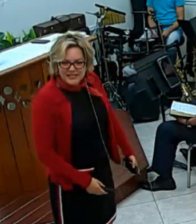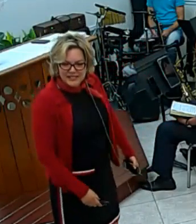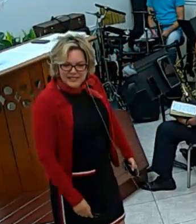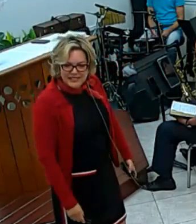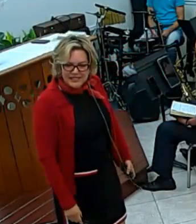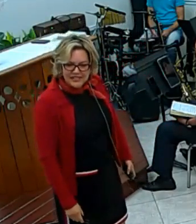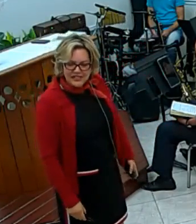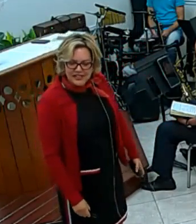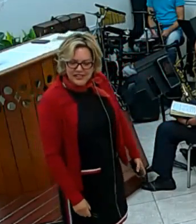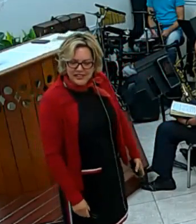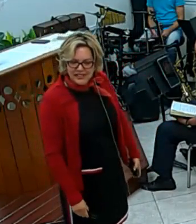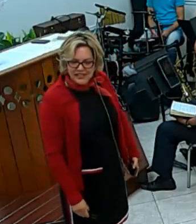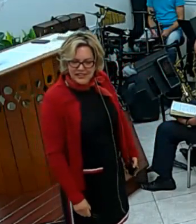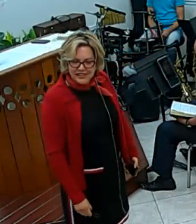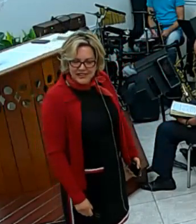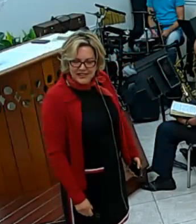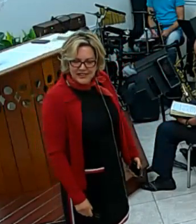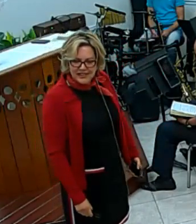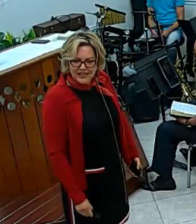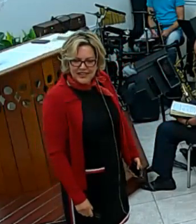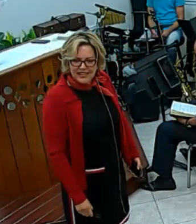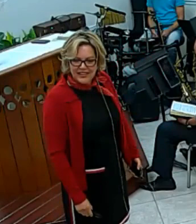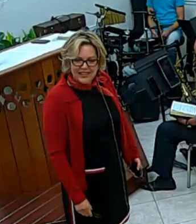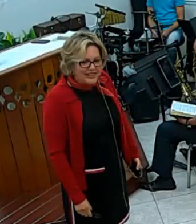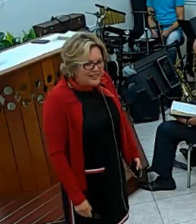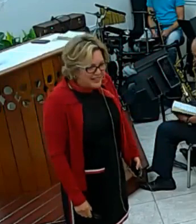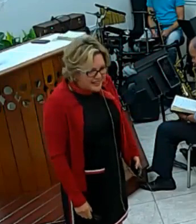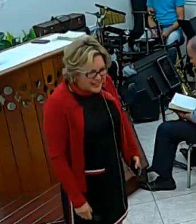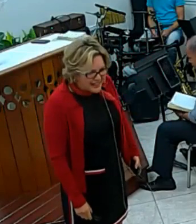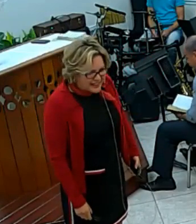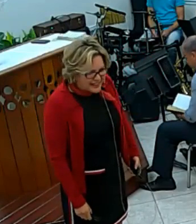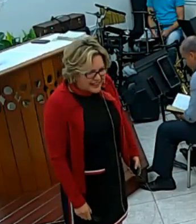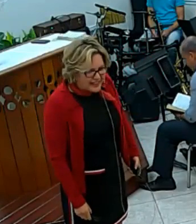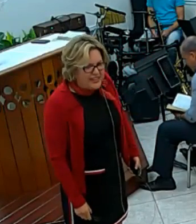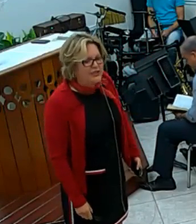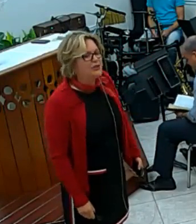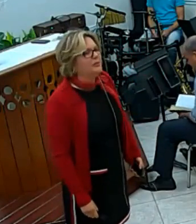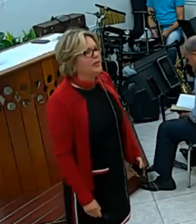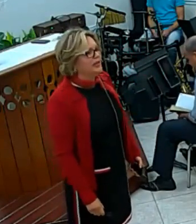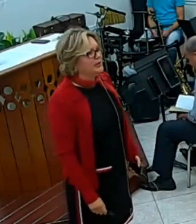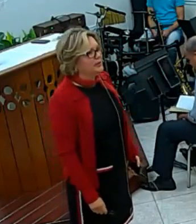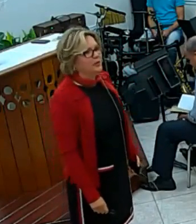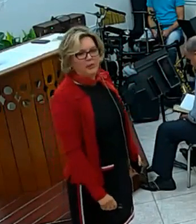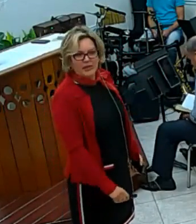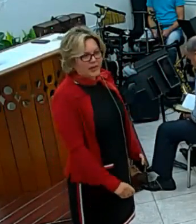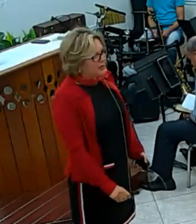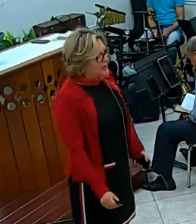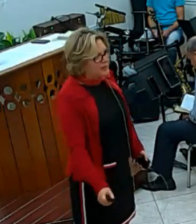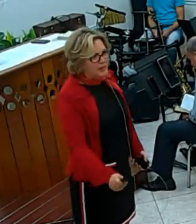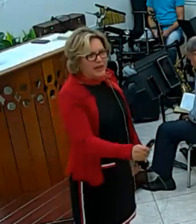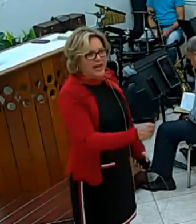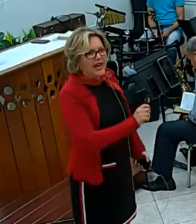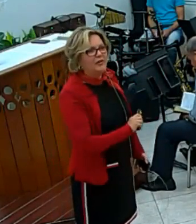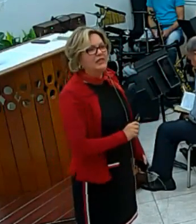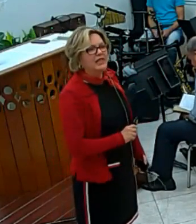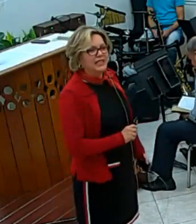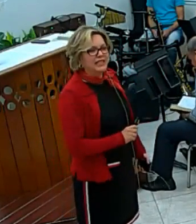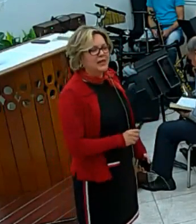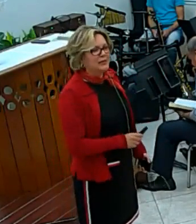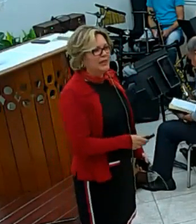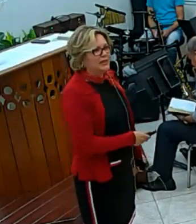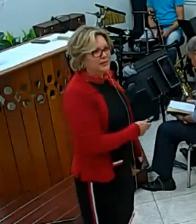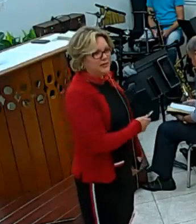Isso. And the water, our daddy, we cannot drink